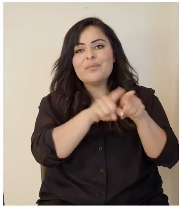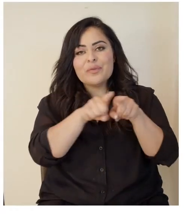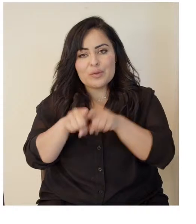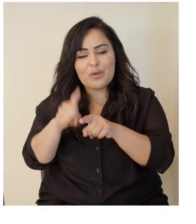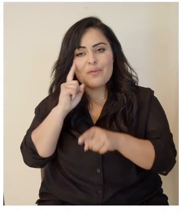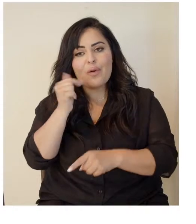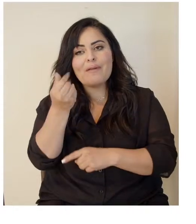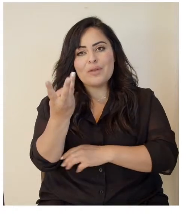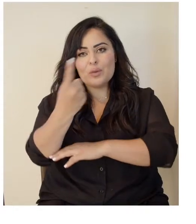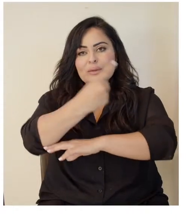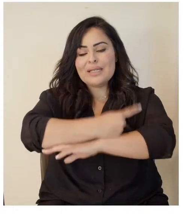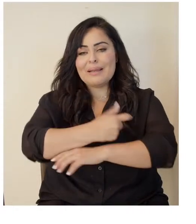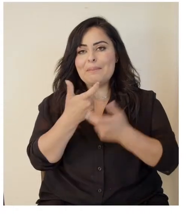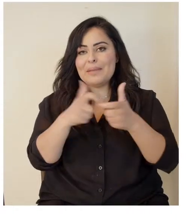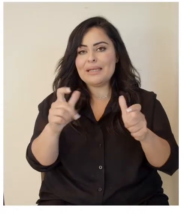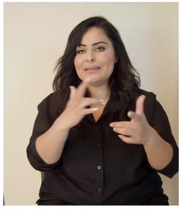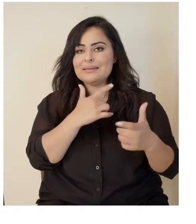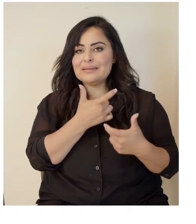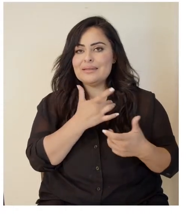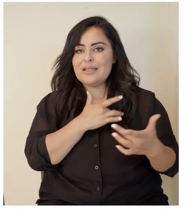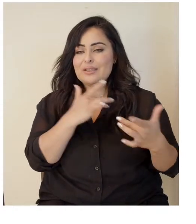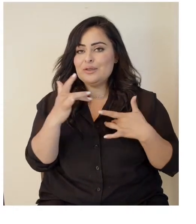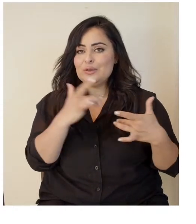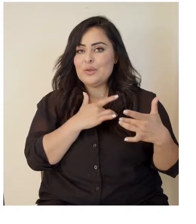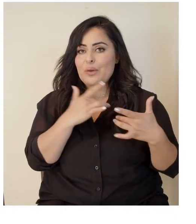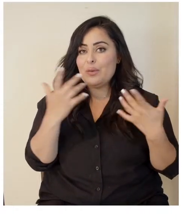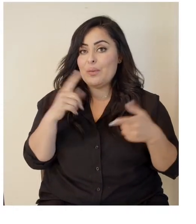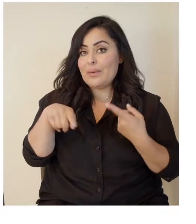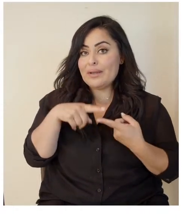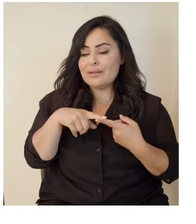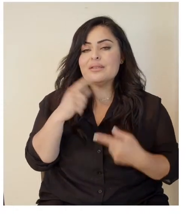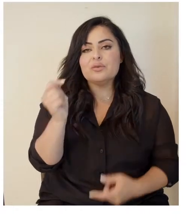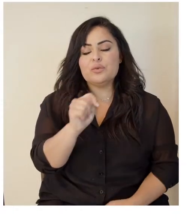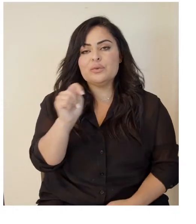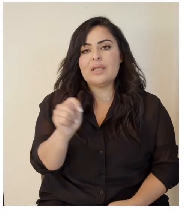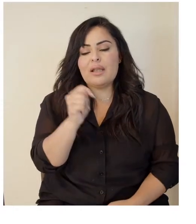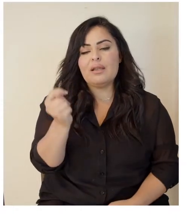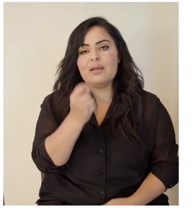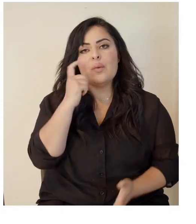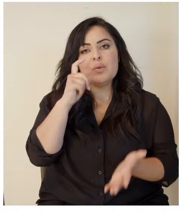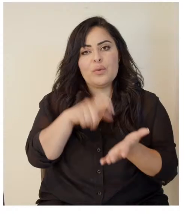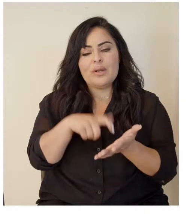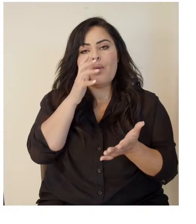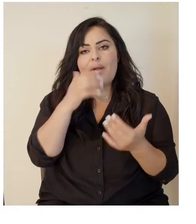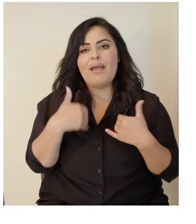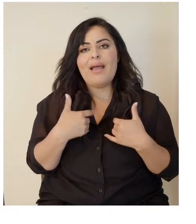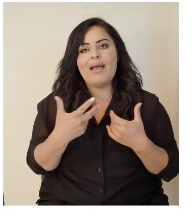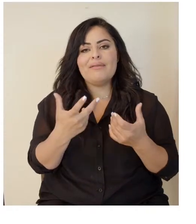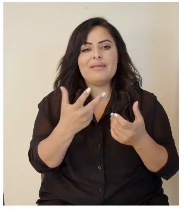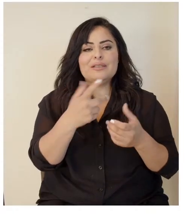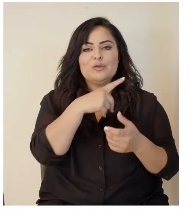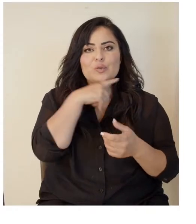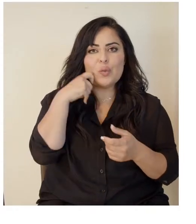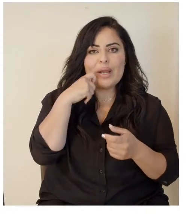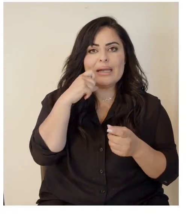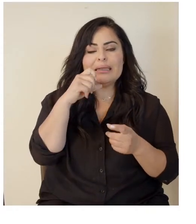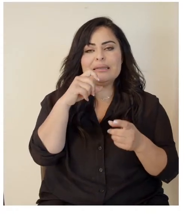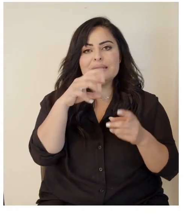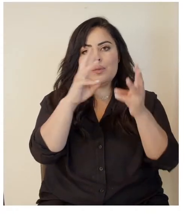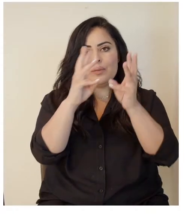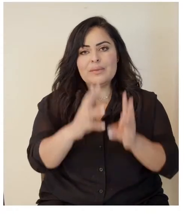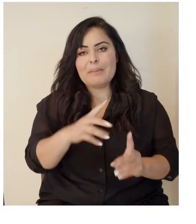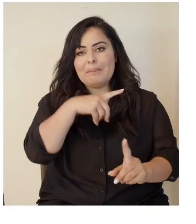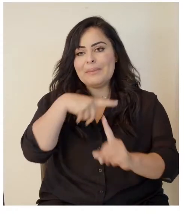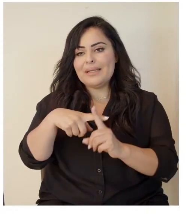Our biggest concern day, like I mentioned yesterday, is still Tuesday. That's the day we're really looking at where we'll get that combination of dry conditions and